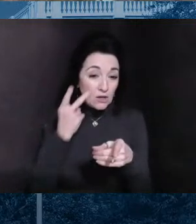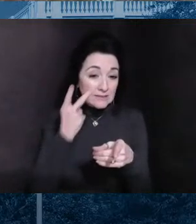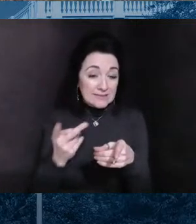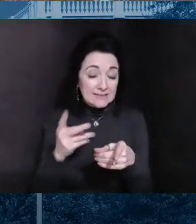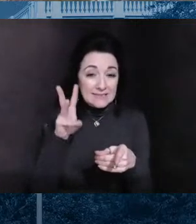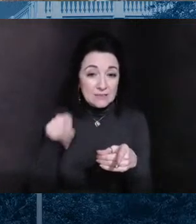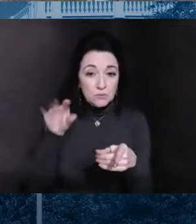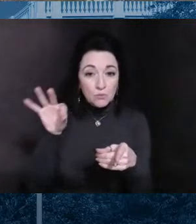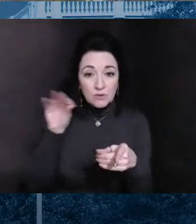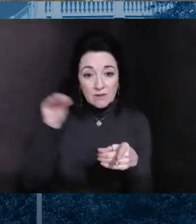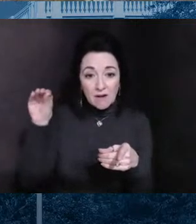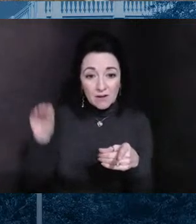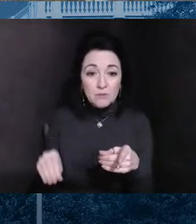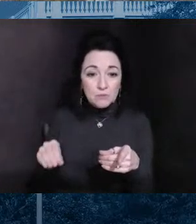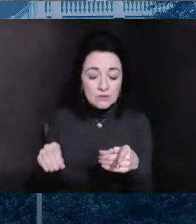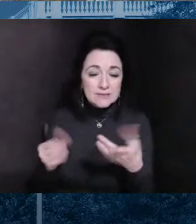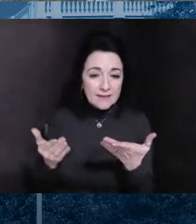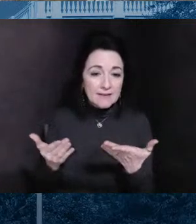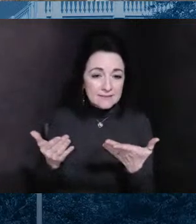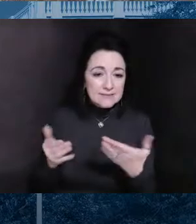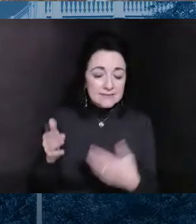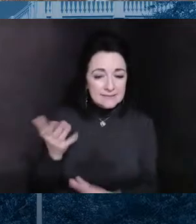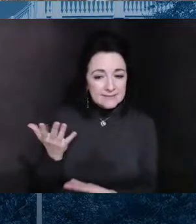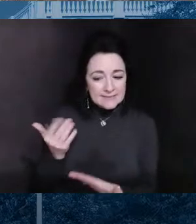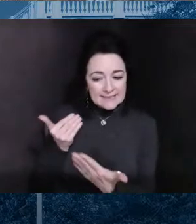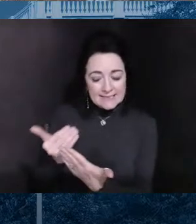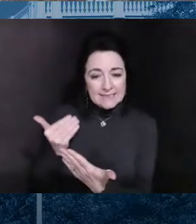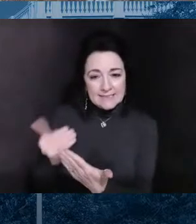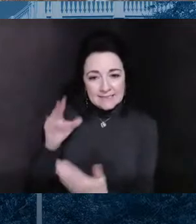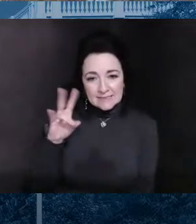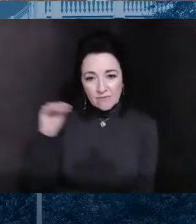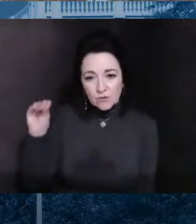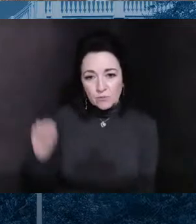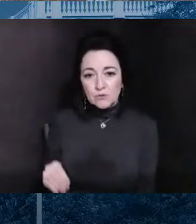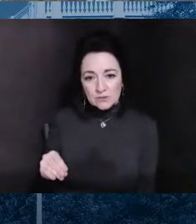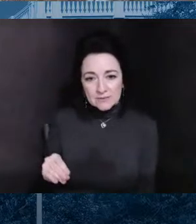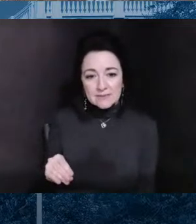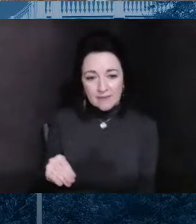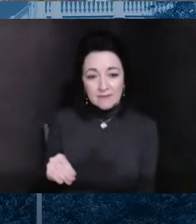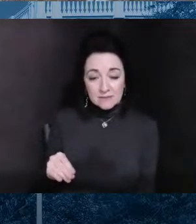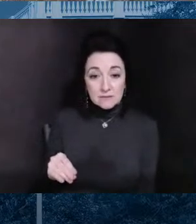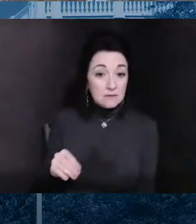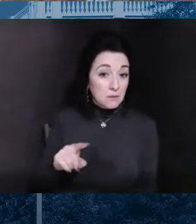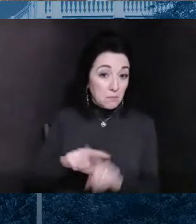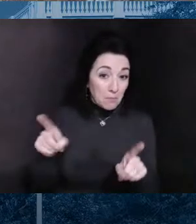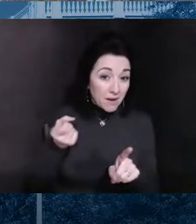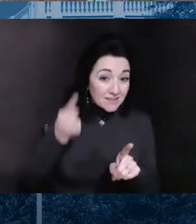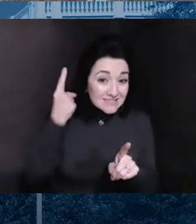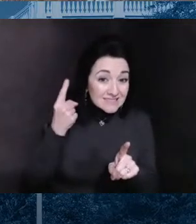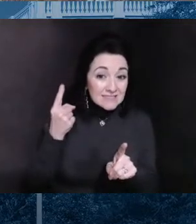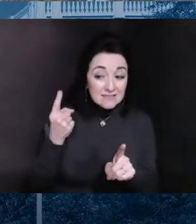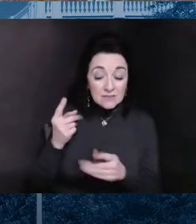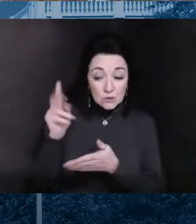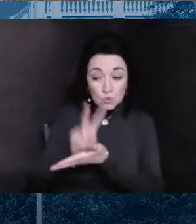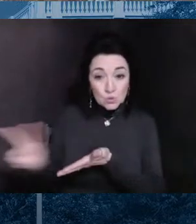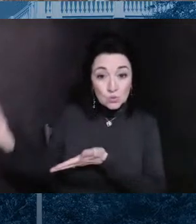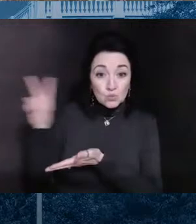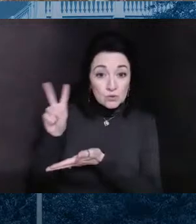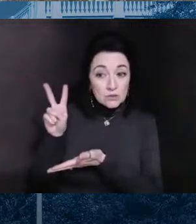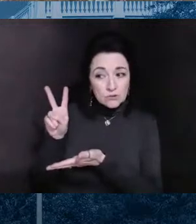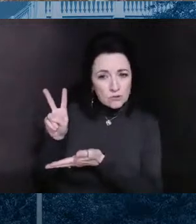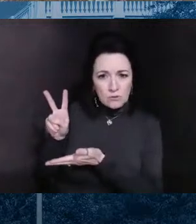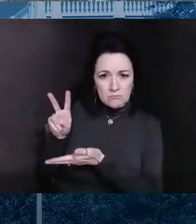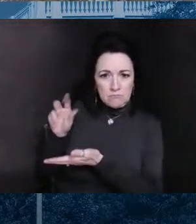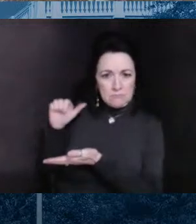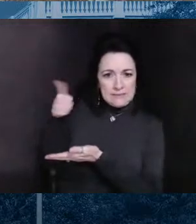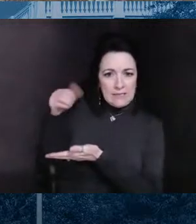getting close to that. We were up around just a few weeks ago, up around 10%. And so again, gradually getting better